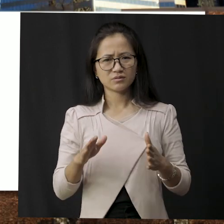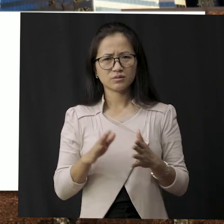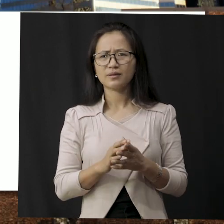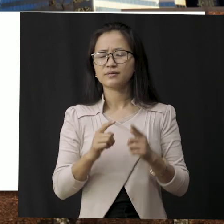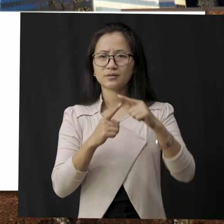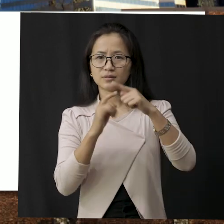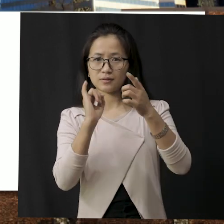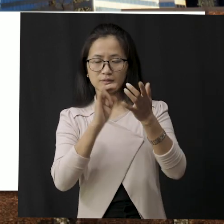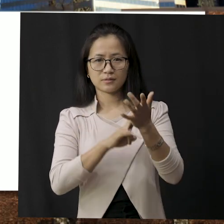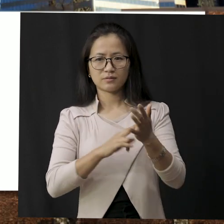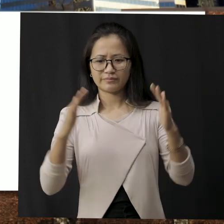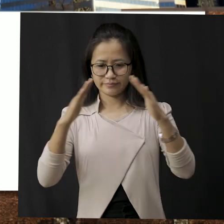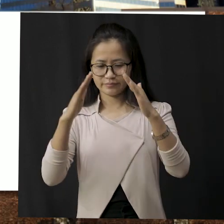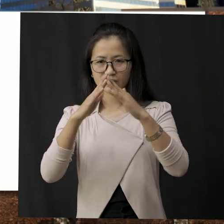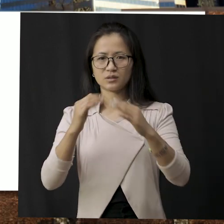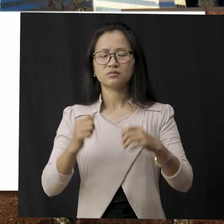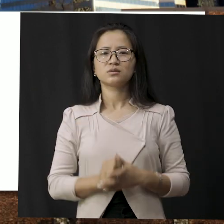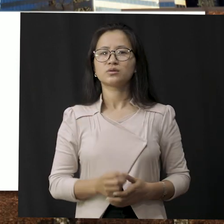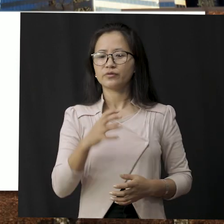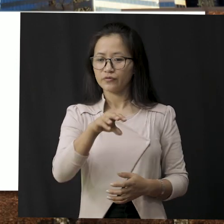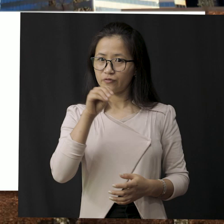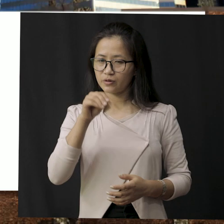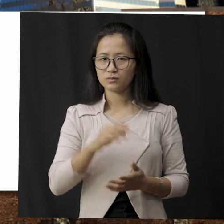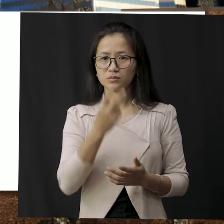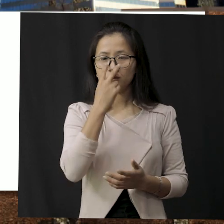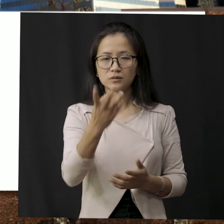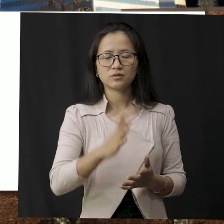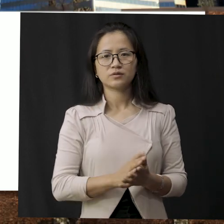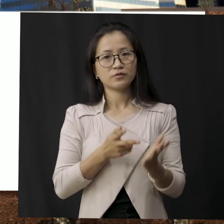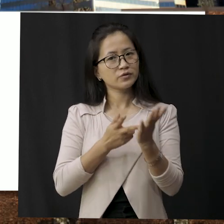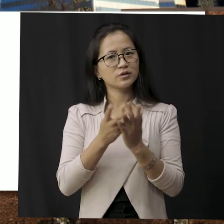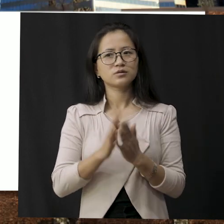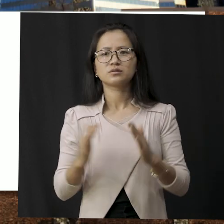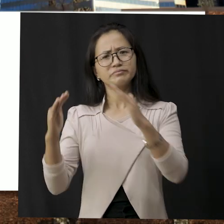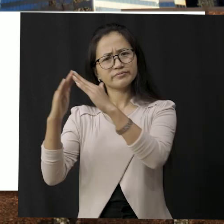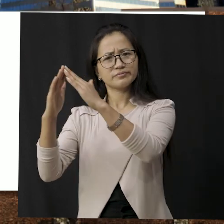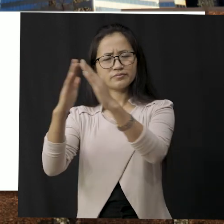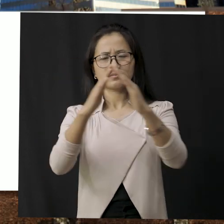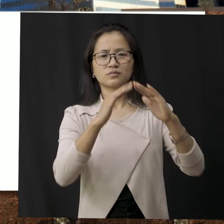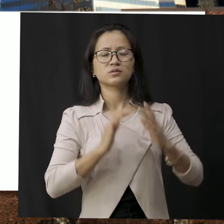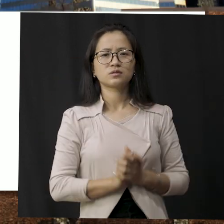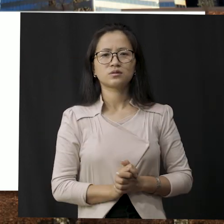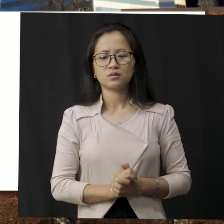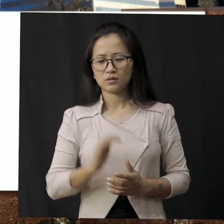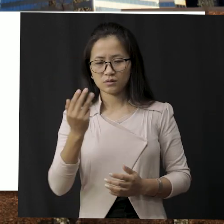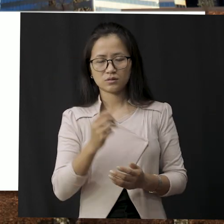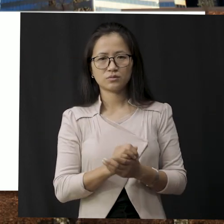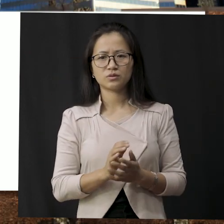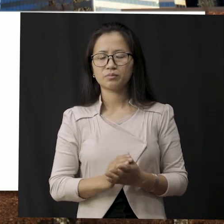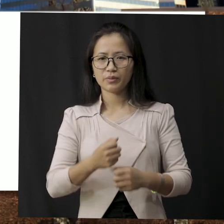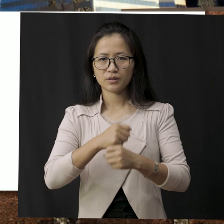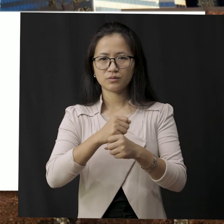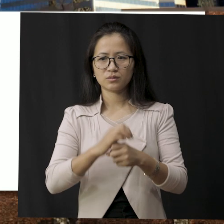We found this type of houses in towns, in village, everywhere. Some people, they also made